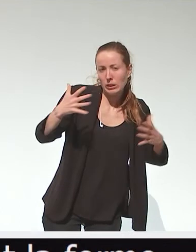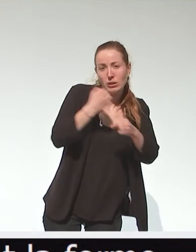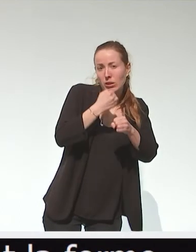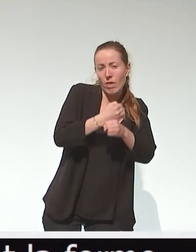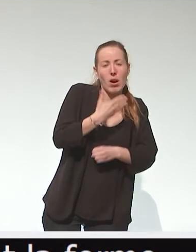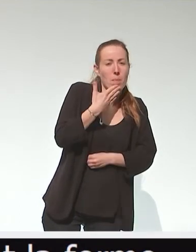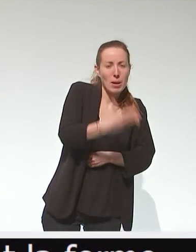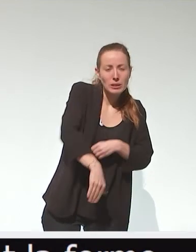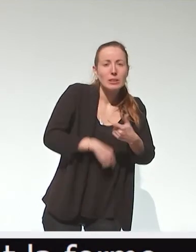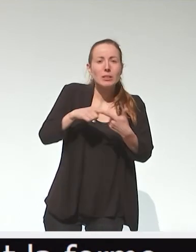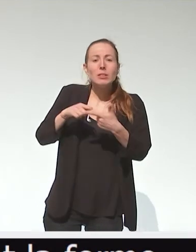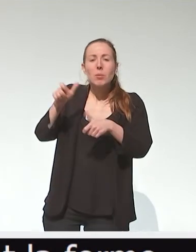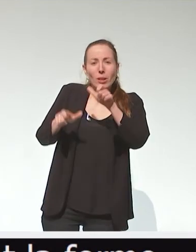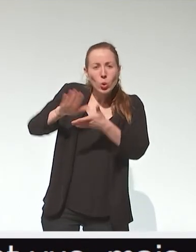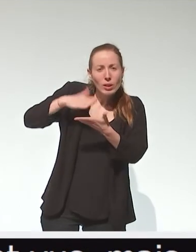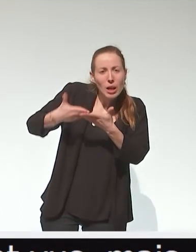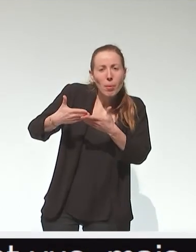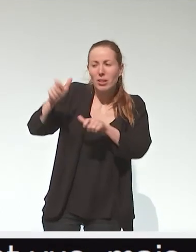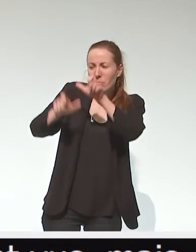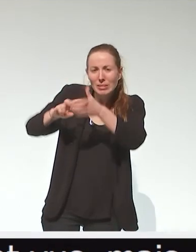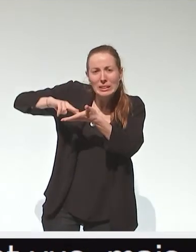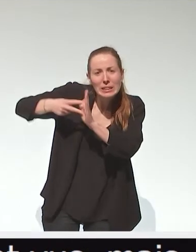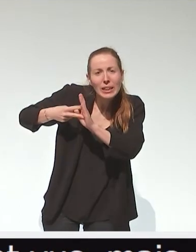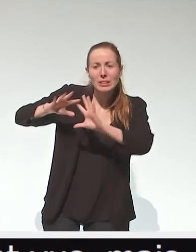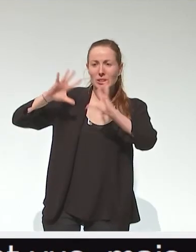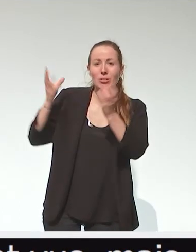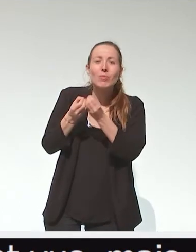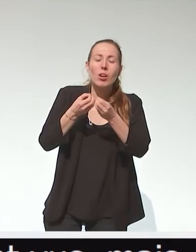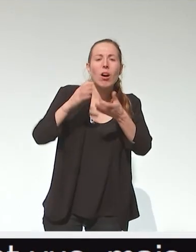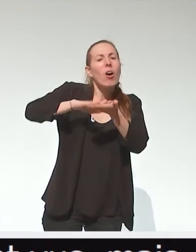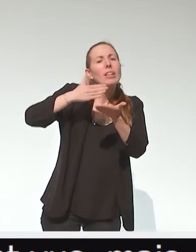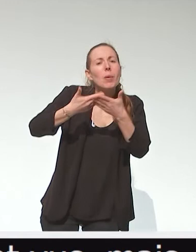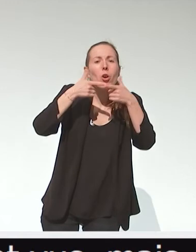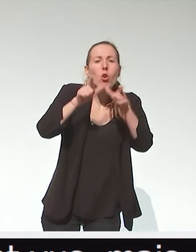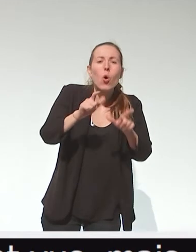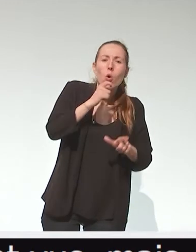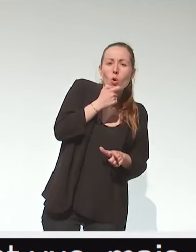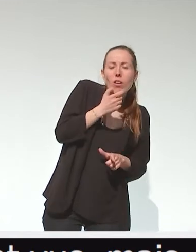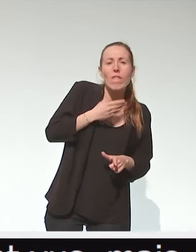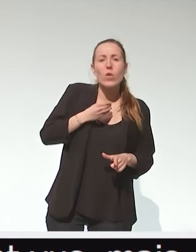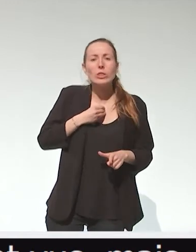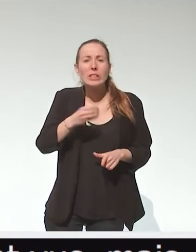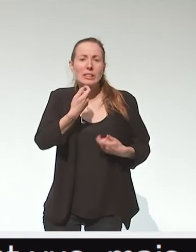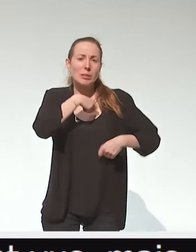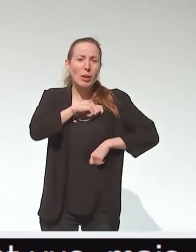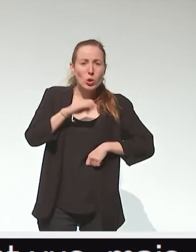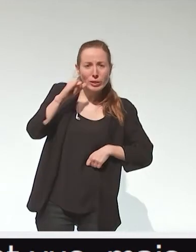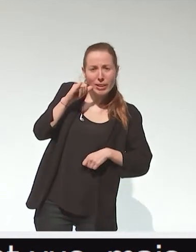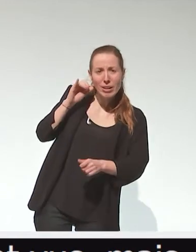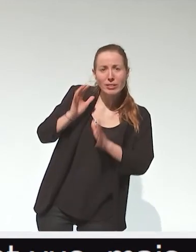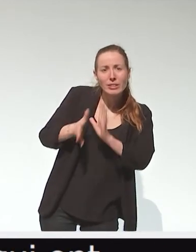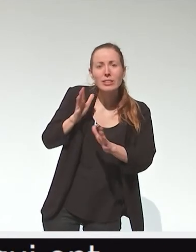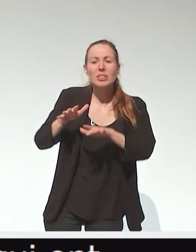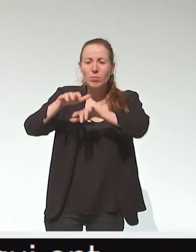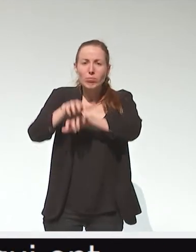Thanks to everybody who've been an interpreter or a technician, French, English, Spanish, Italian, but